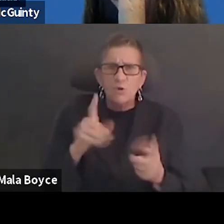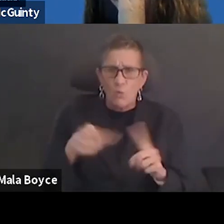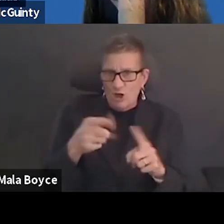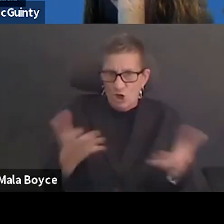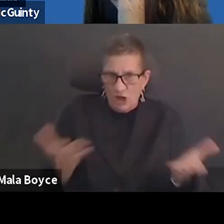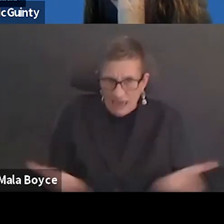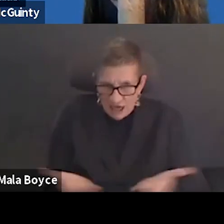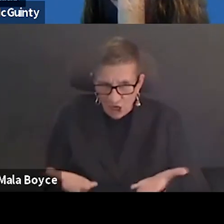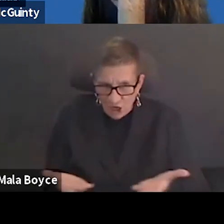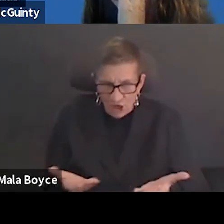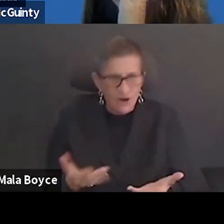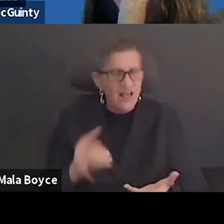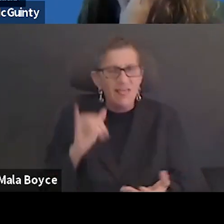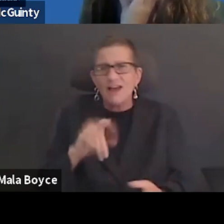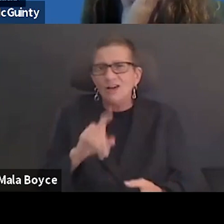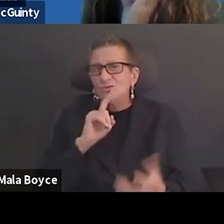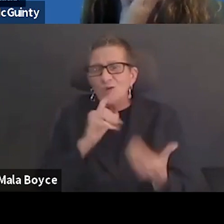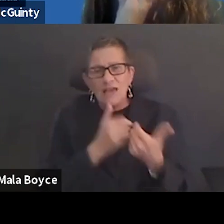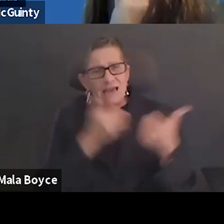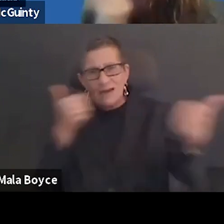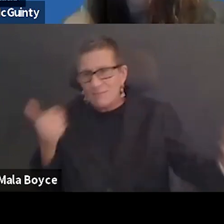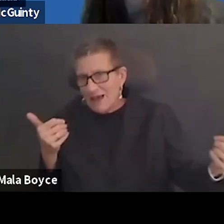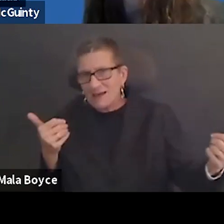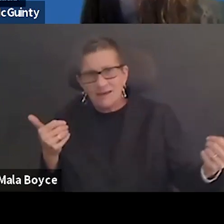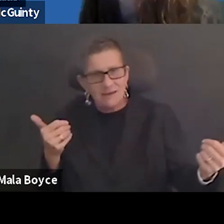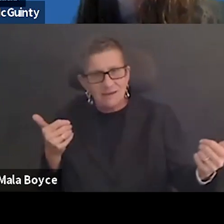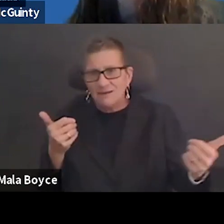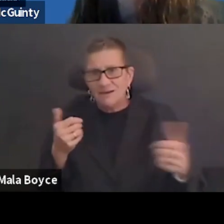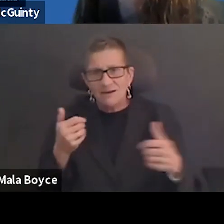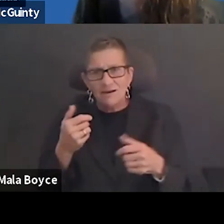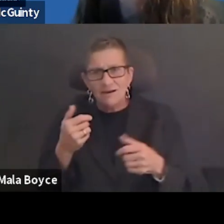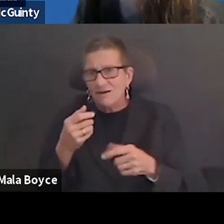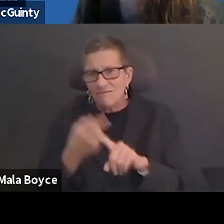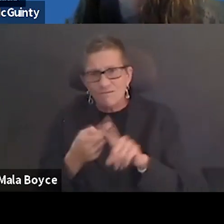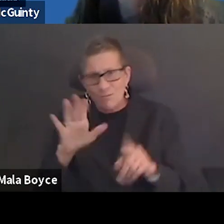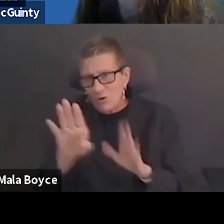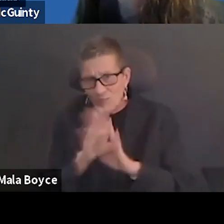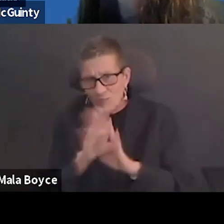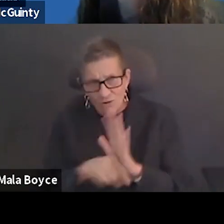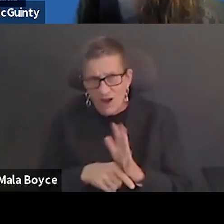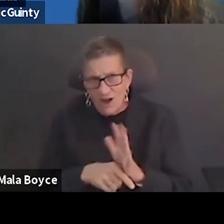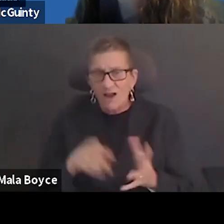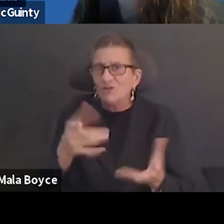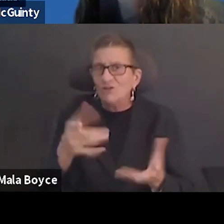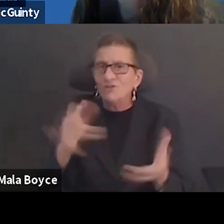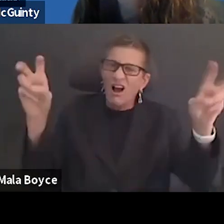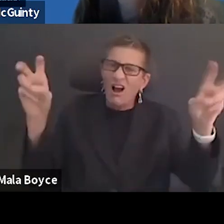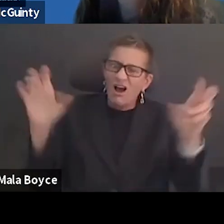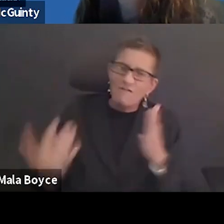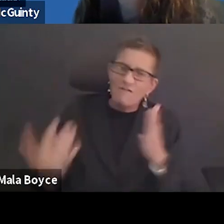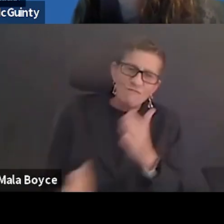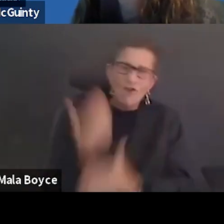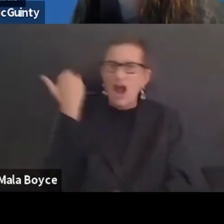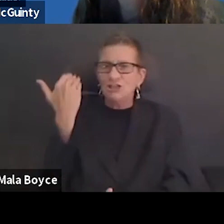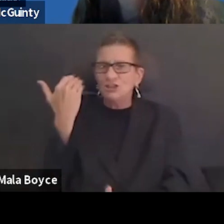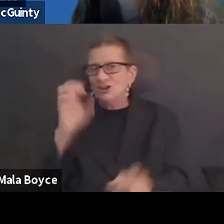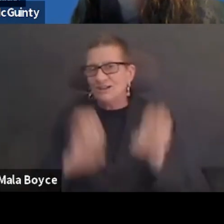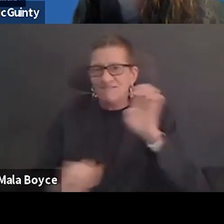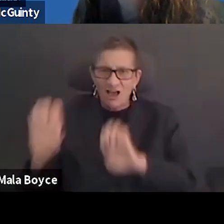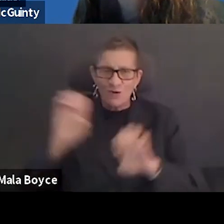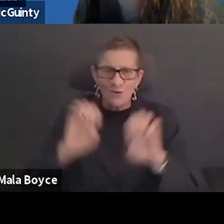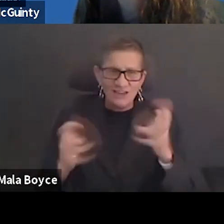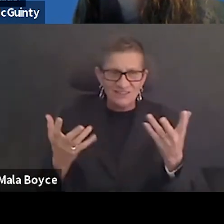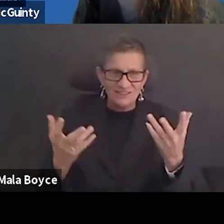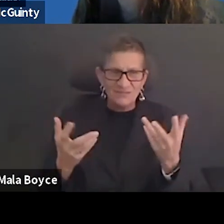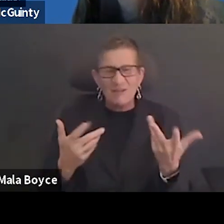of completely independent of whatever your background is. You get sort of like freshly evaluated, or it's kind of gross